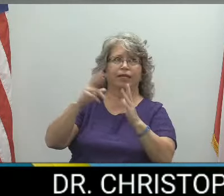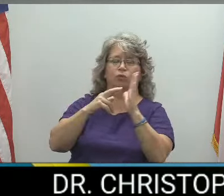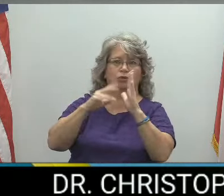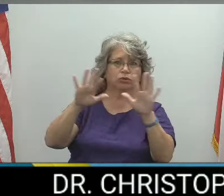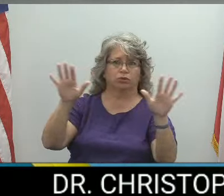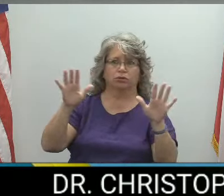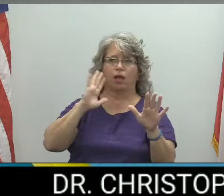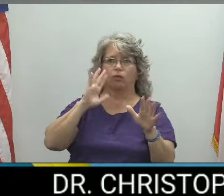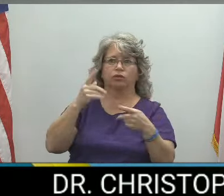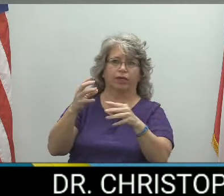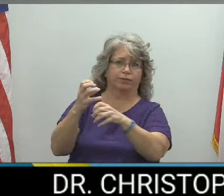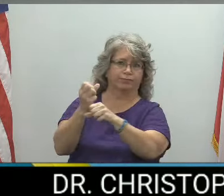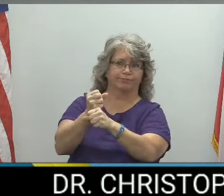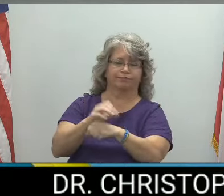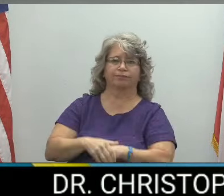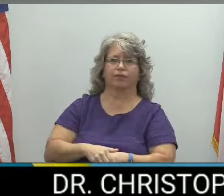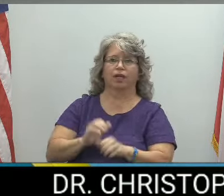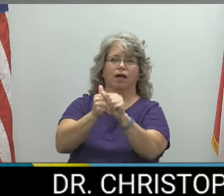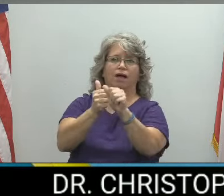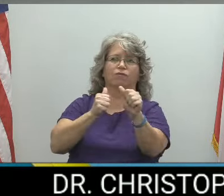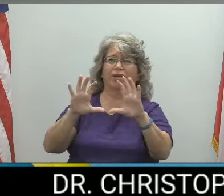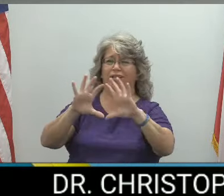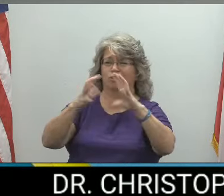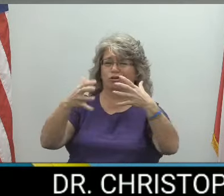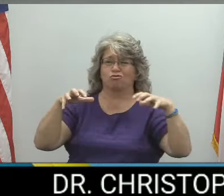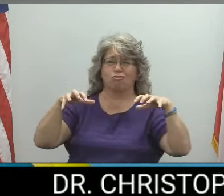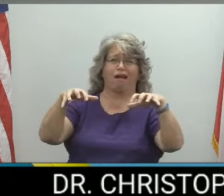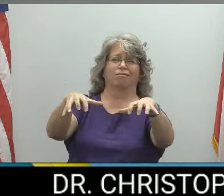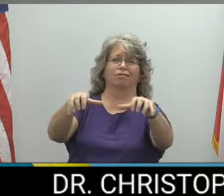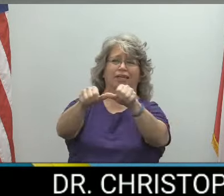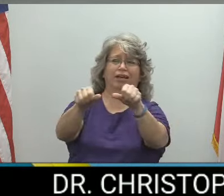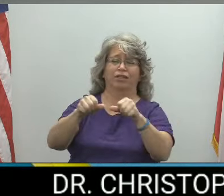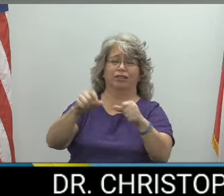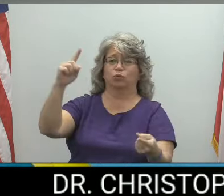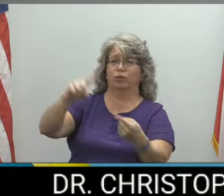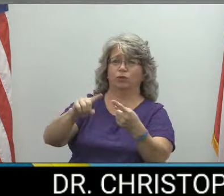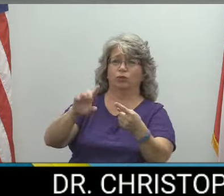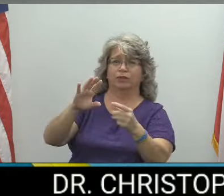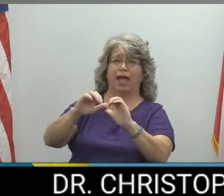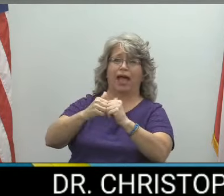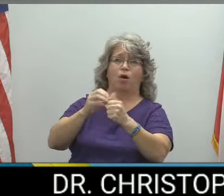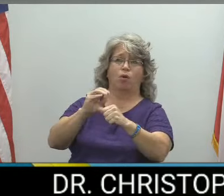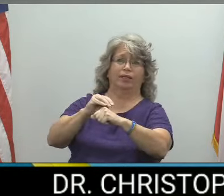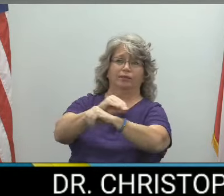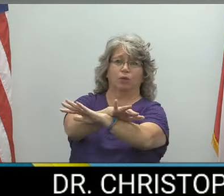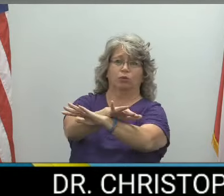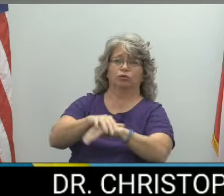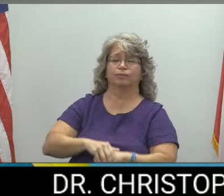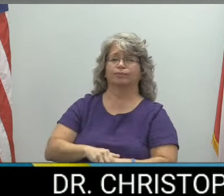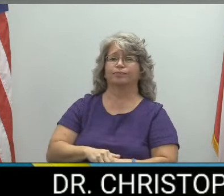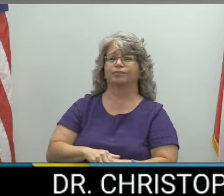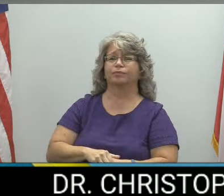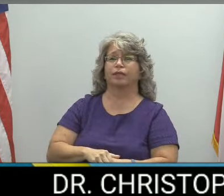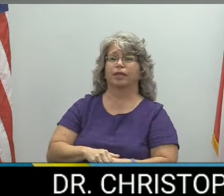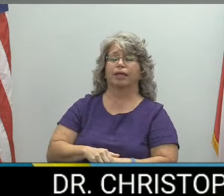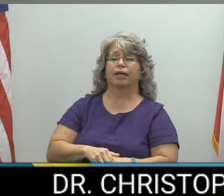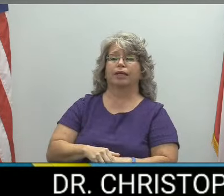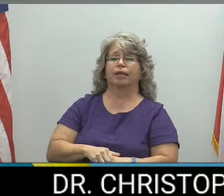It's going to reduce your exposures. Next. Mask. It reduces you contracting COVID.